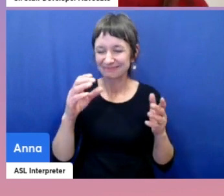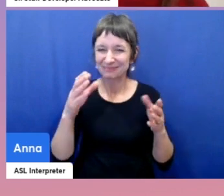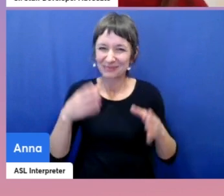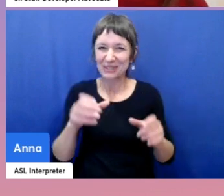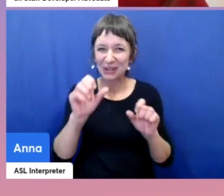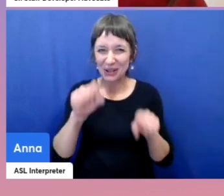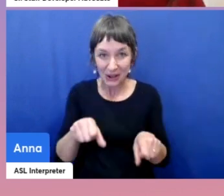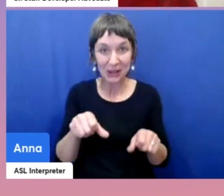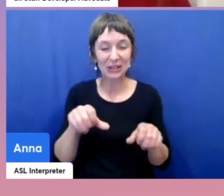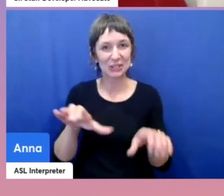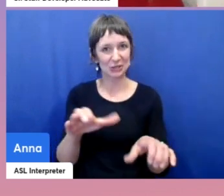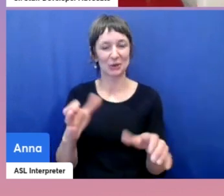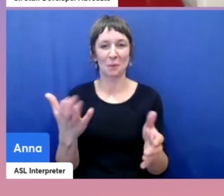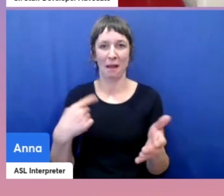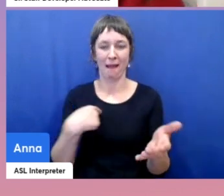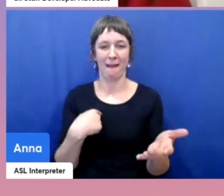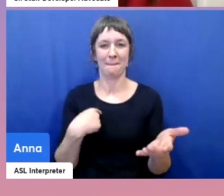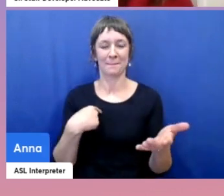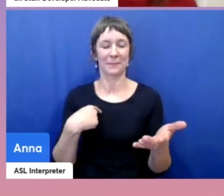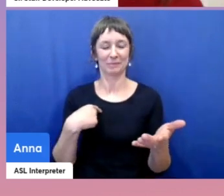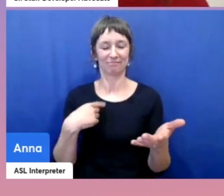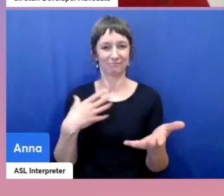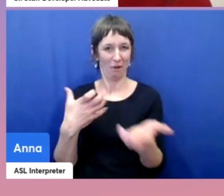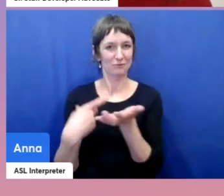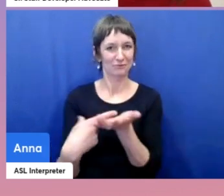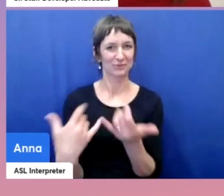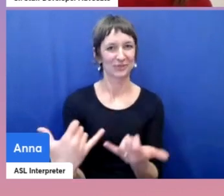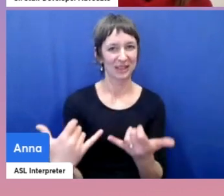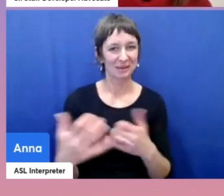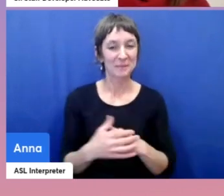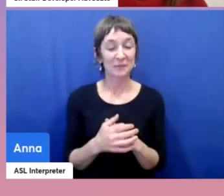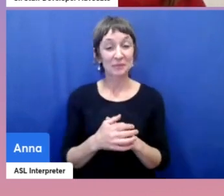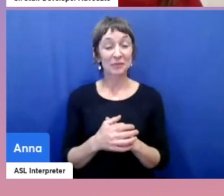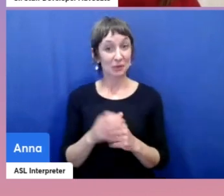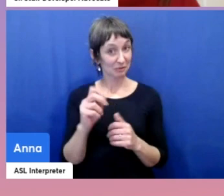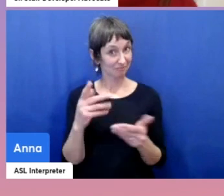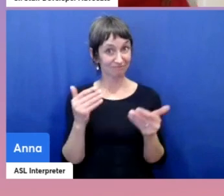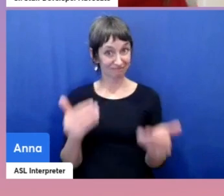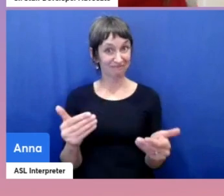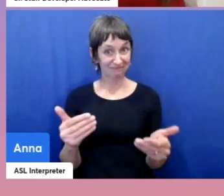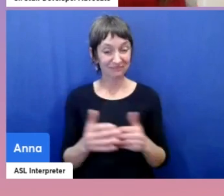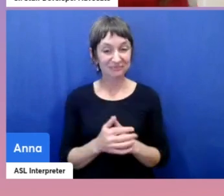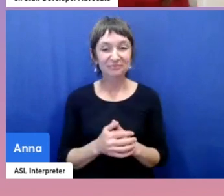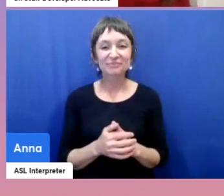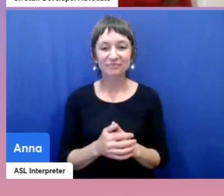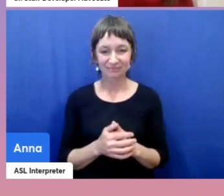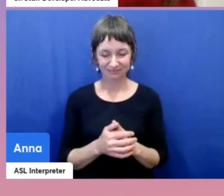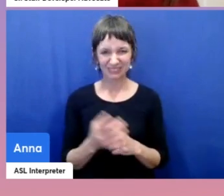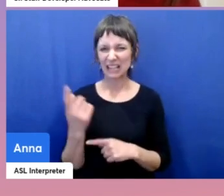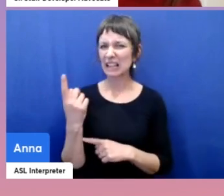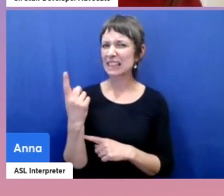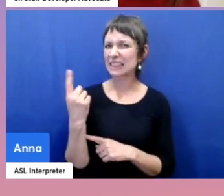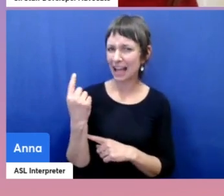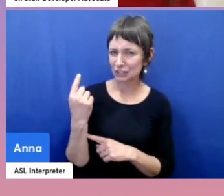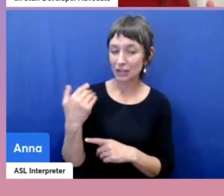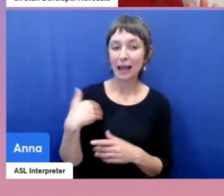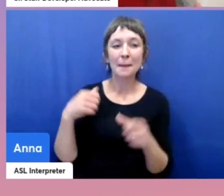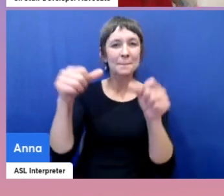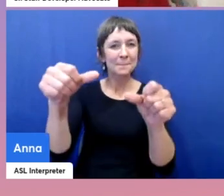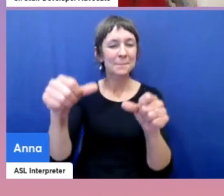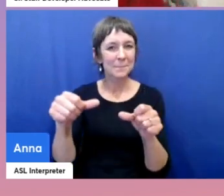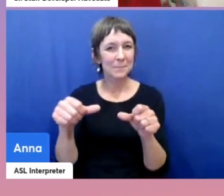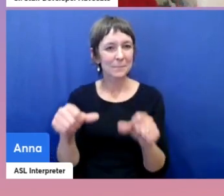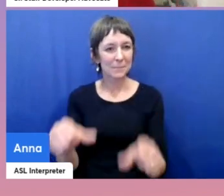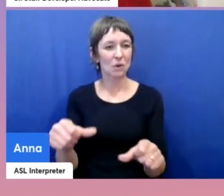I'm about to talk to you about today. So here we go. So last year, I posted on